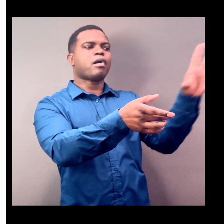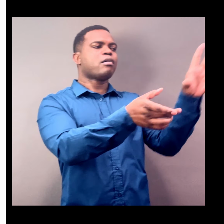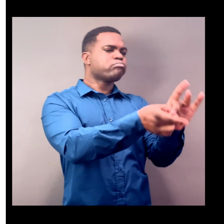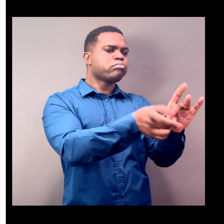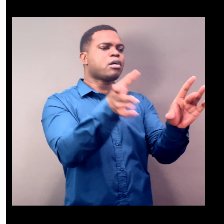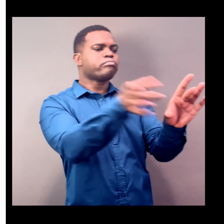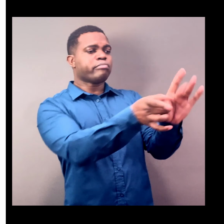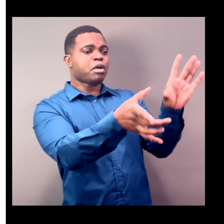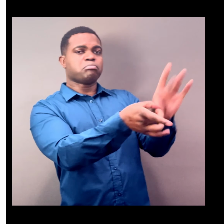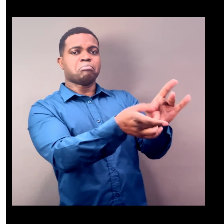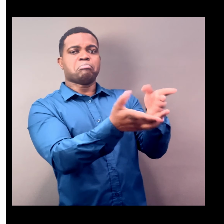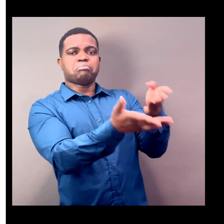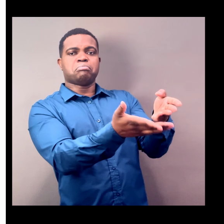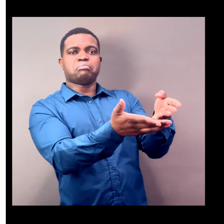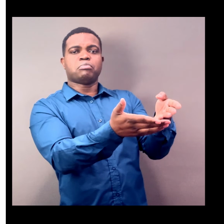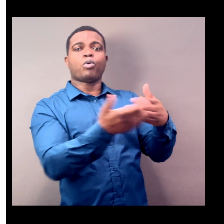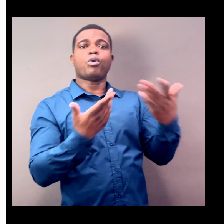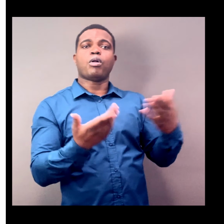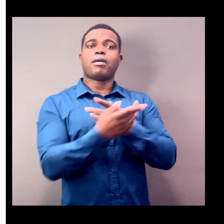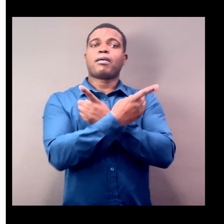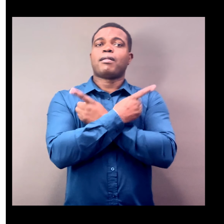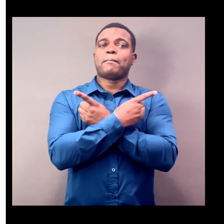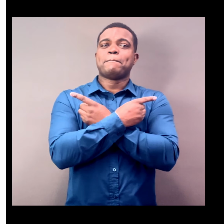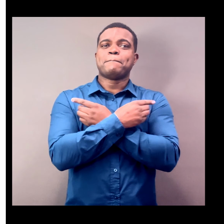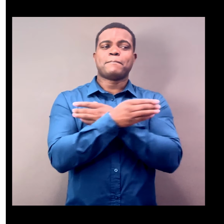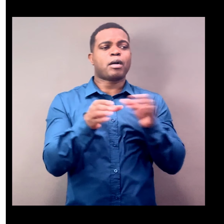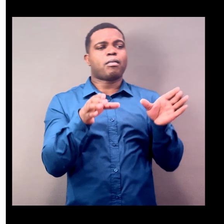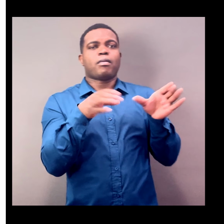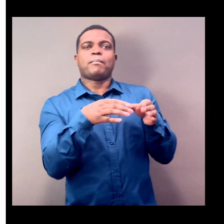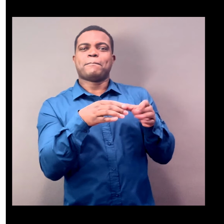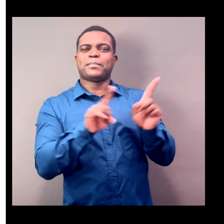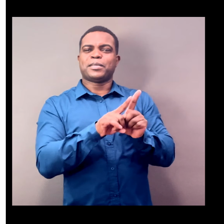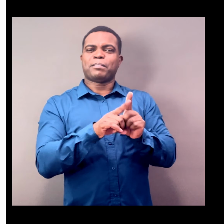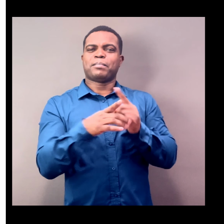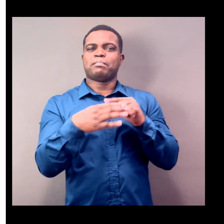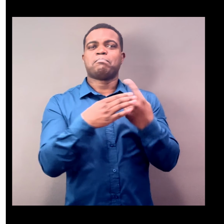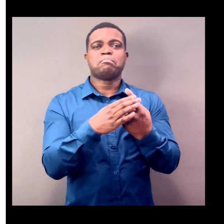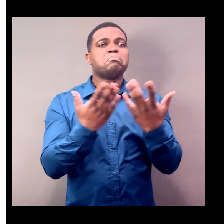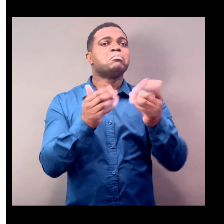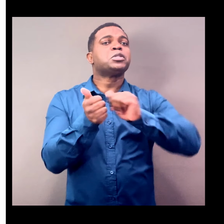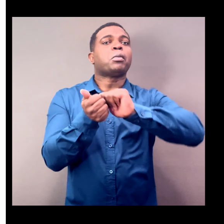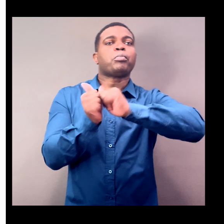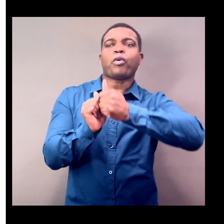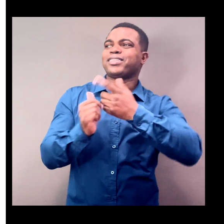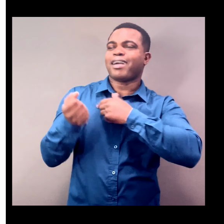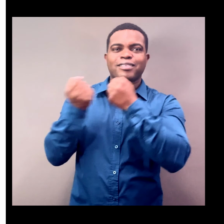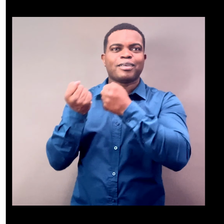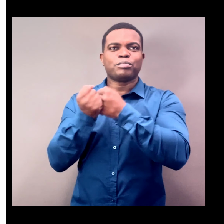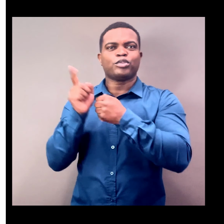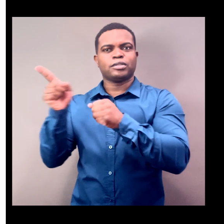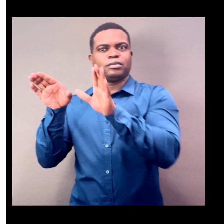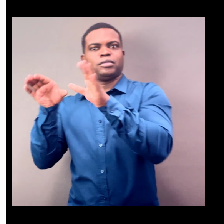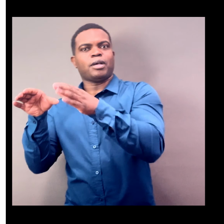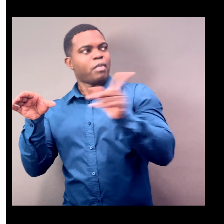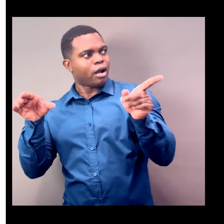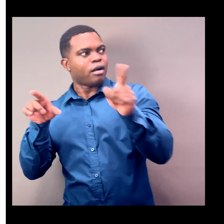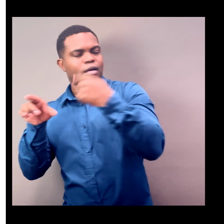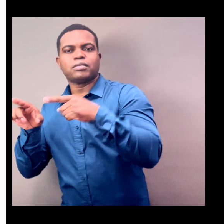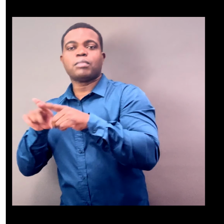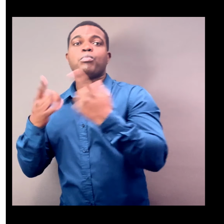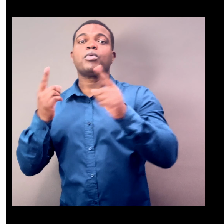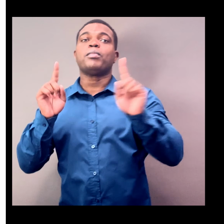affiliation. For example, a club, all right? Sporting club, musical